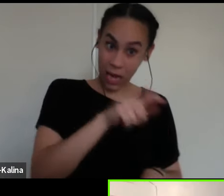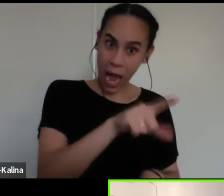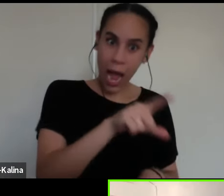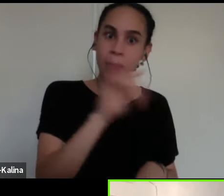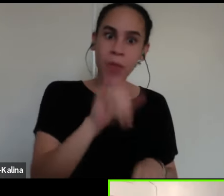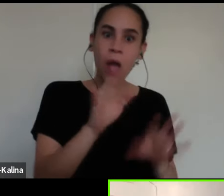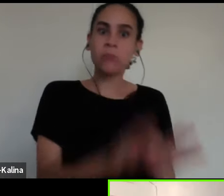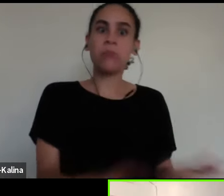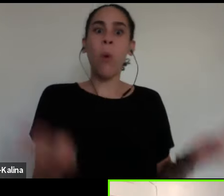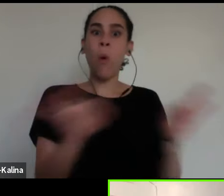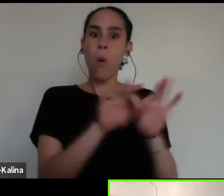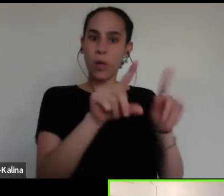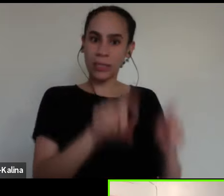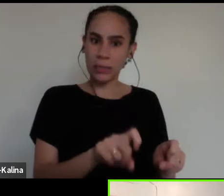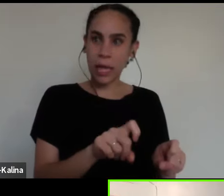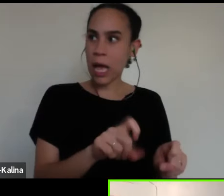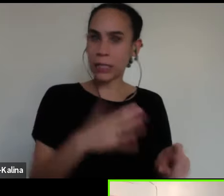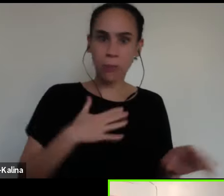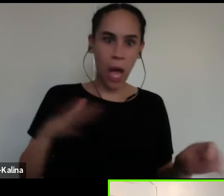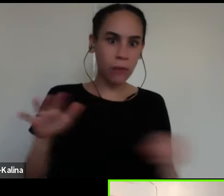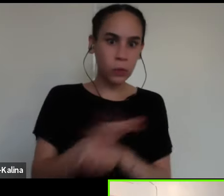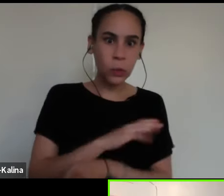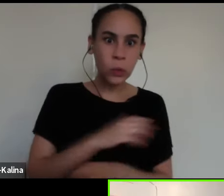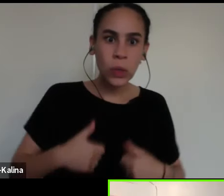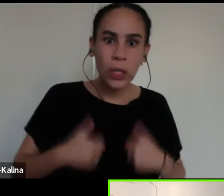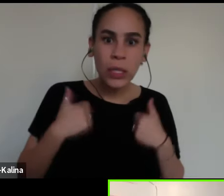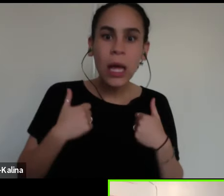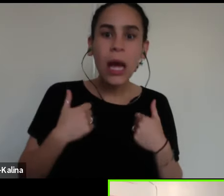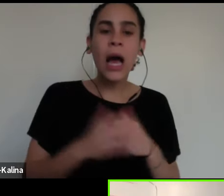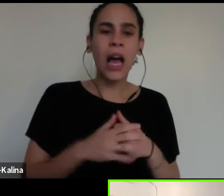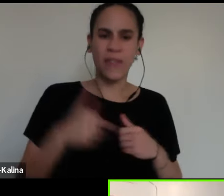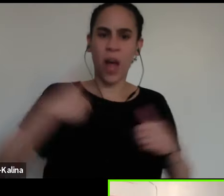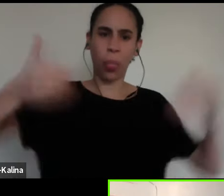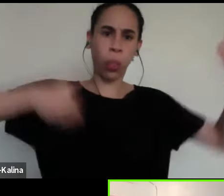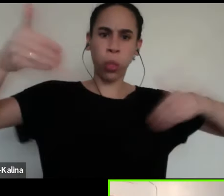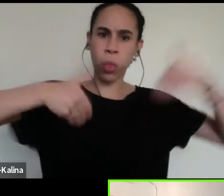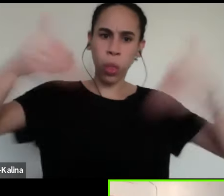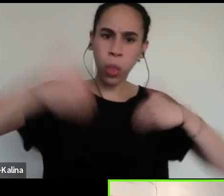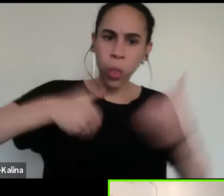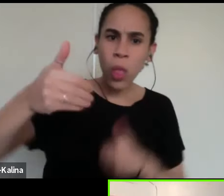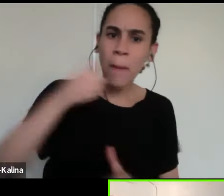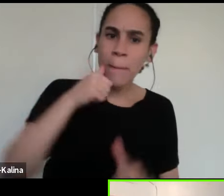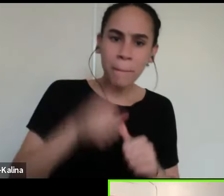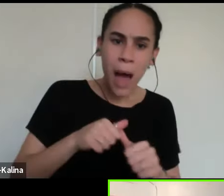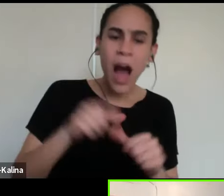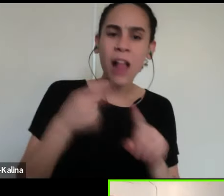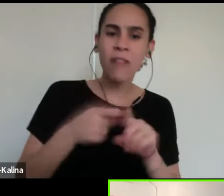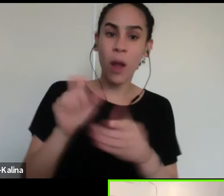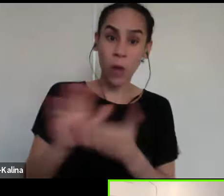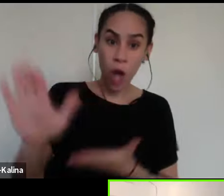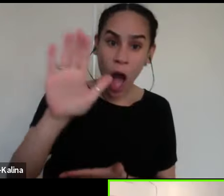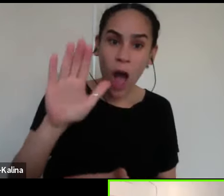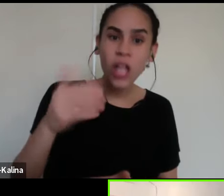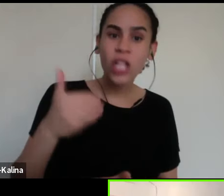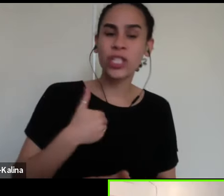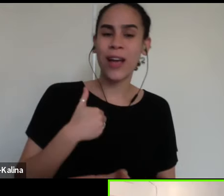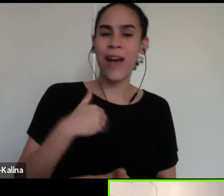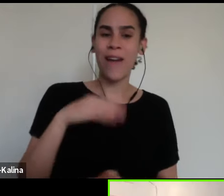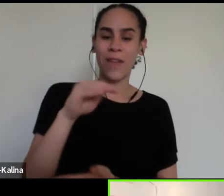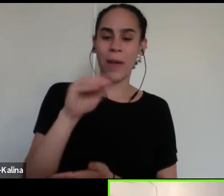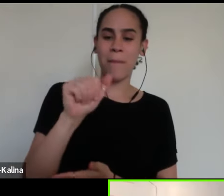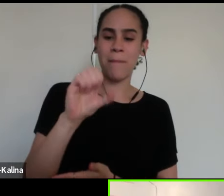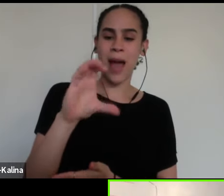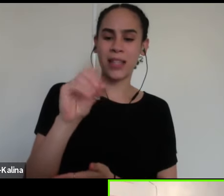life. Mail started showing up at my house from colleges with mascots on that mail that